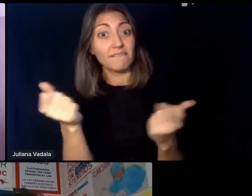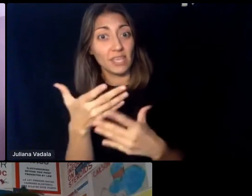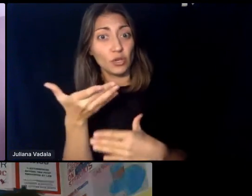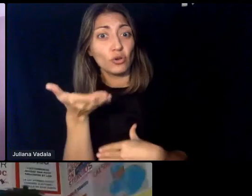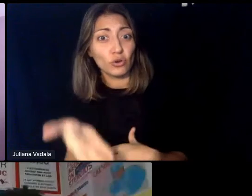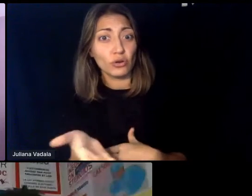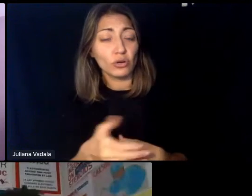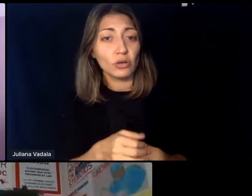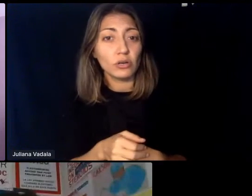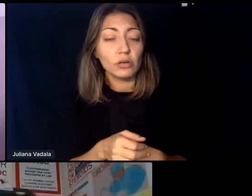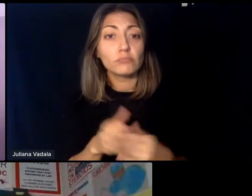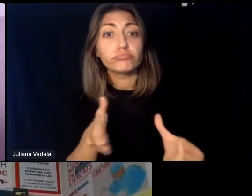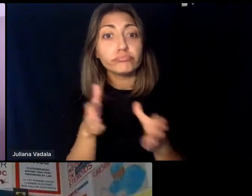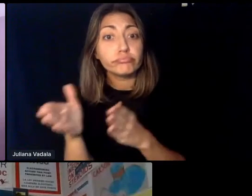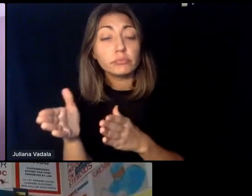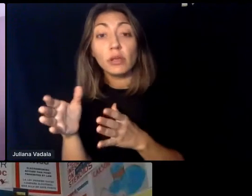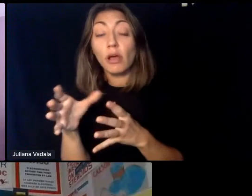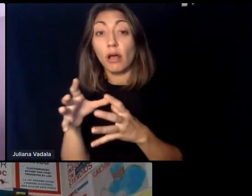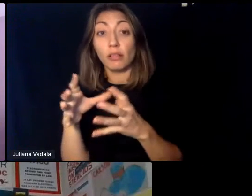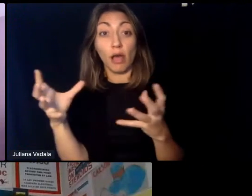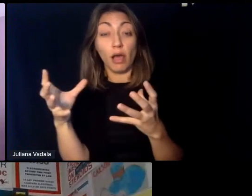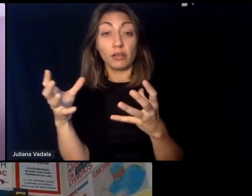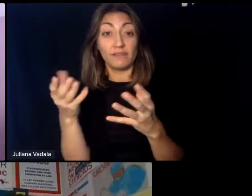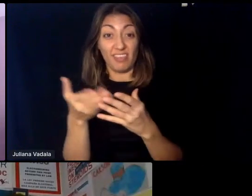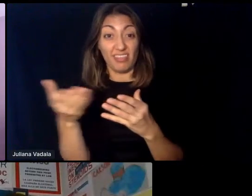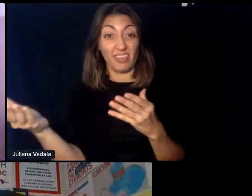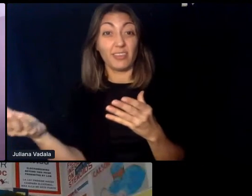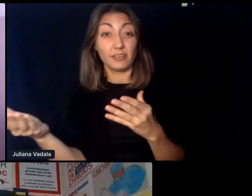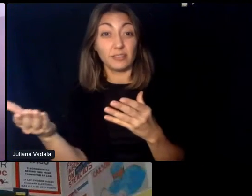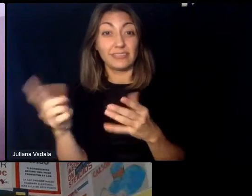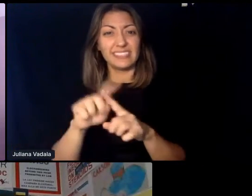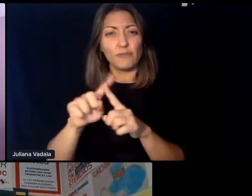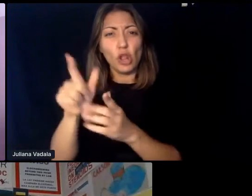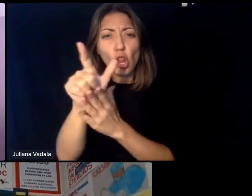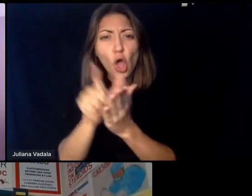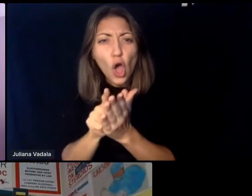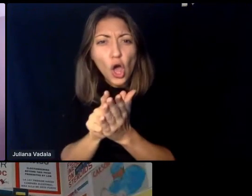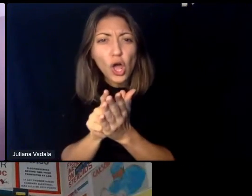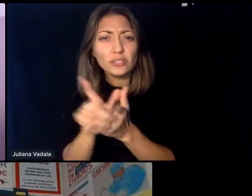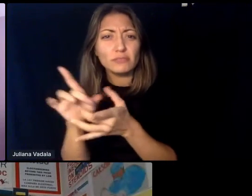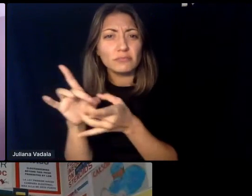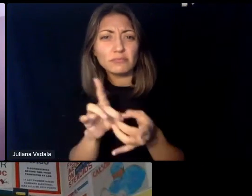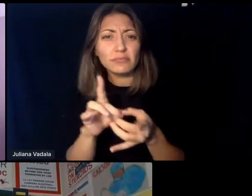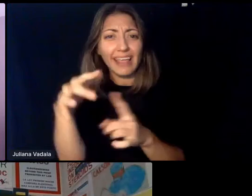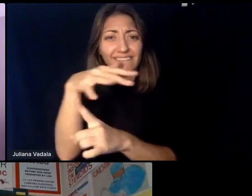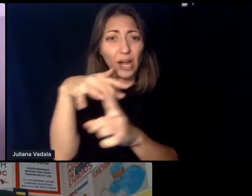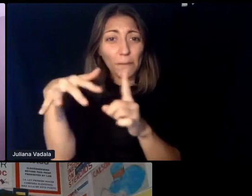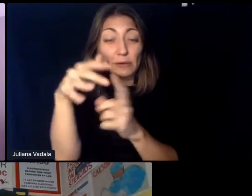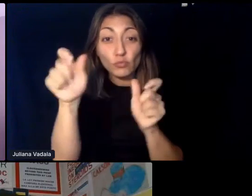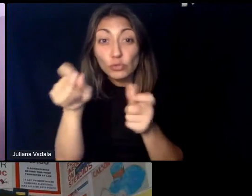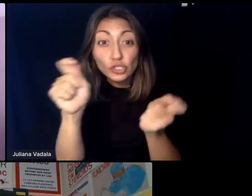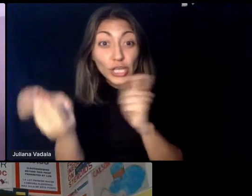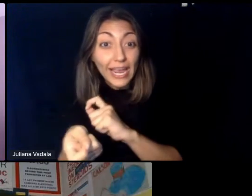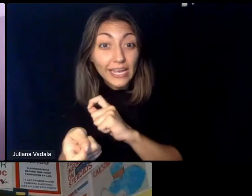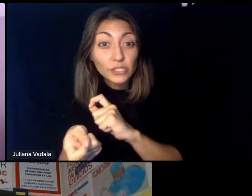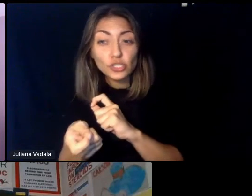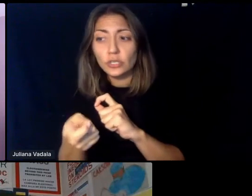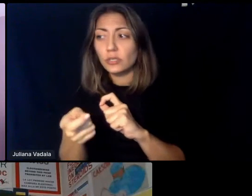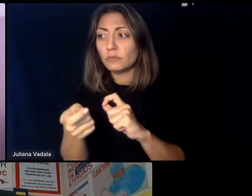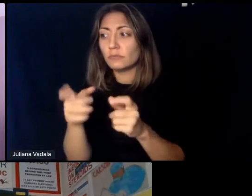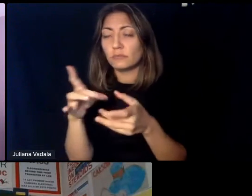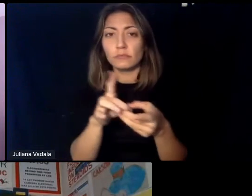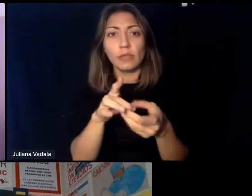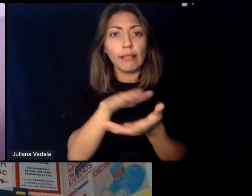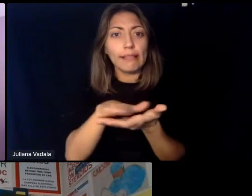my fundamental reproductive rights, all of our voting rights, environmental right to clean air and water, and just the human right